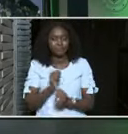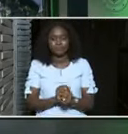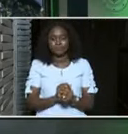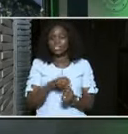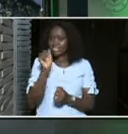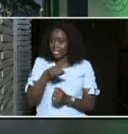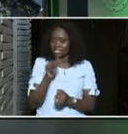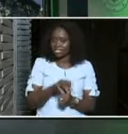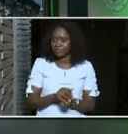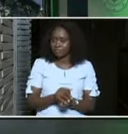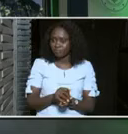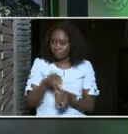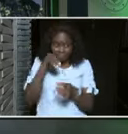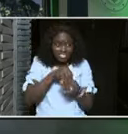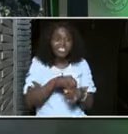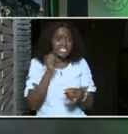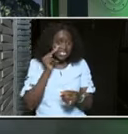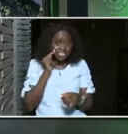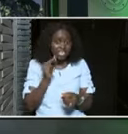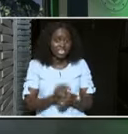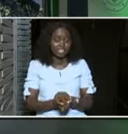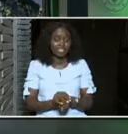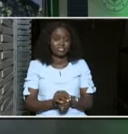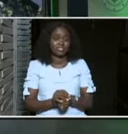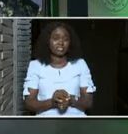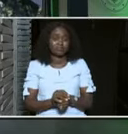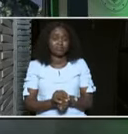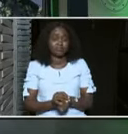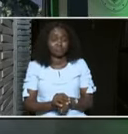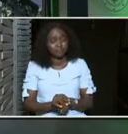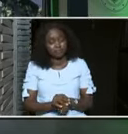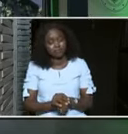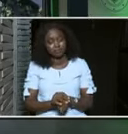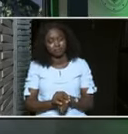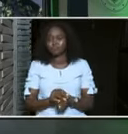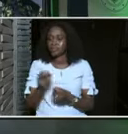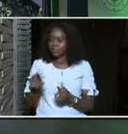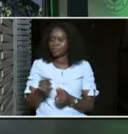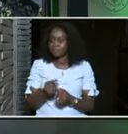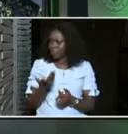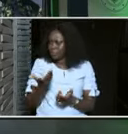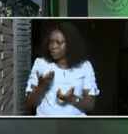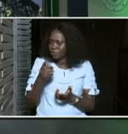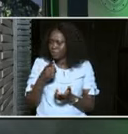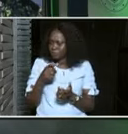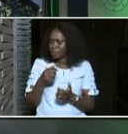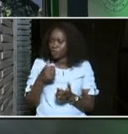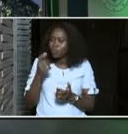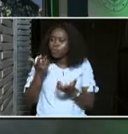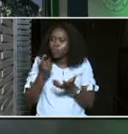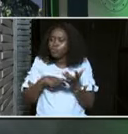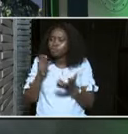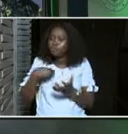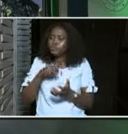democracy? Well, in Nigeria. Not in Nigeria. Mr. Olajide, quickly, your take on that. Okay. What should we ask him?